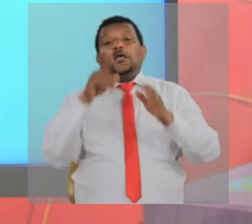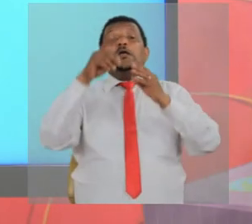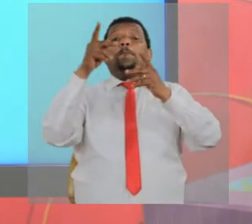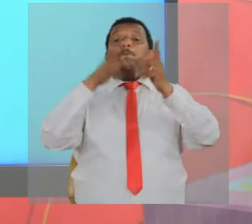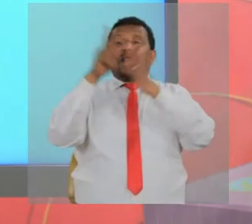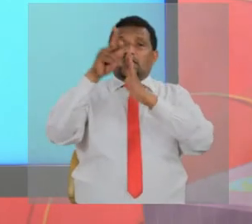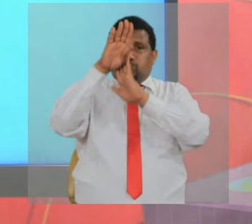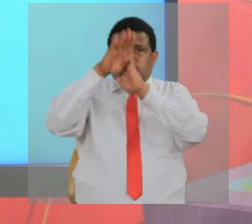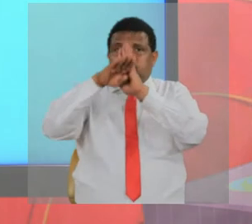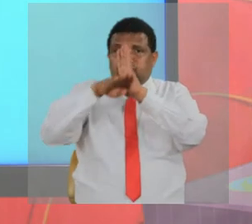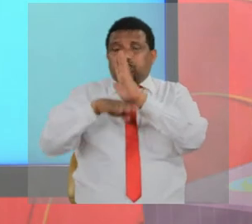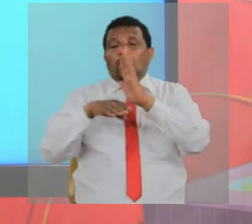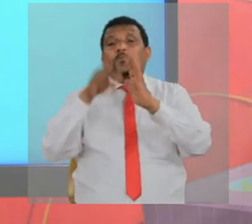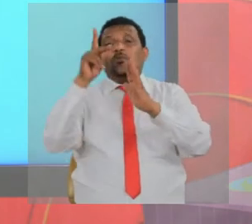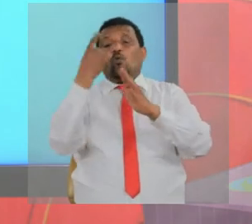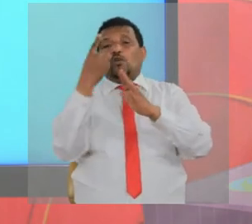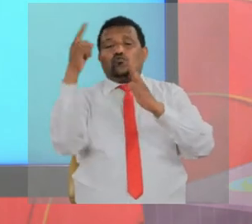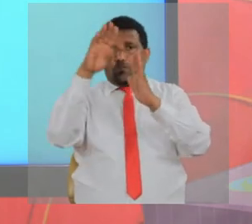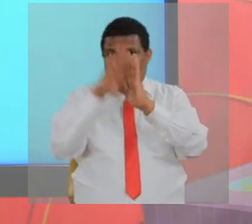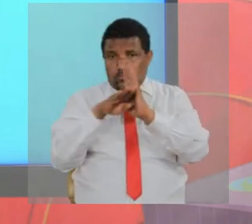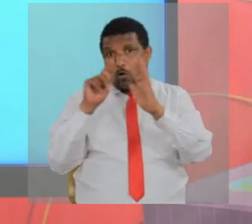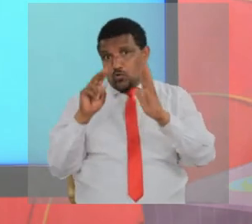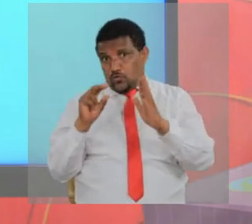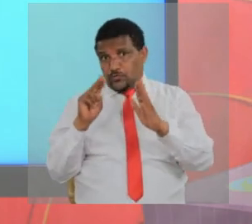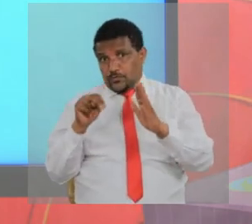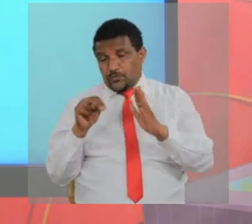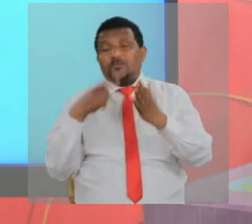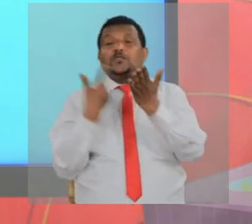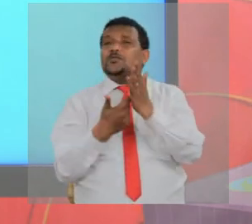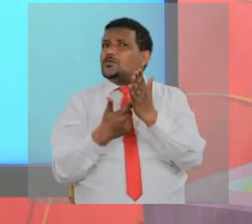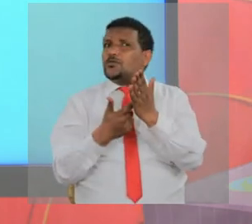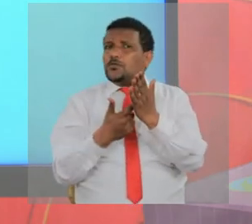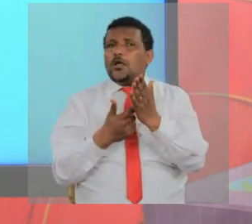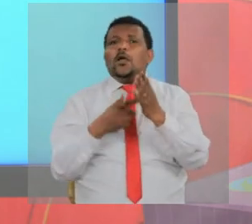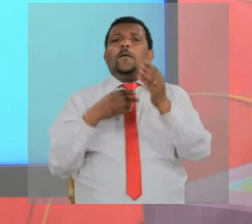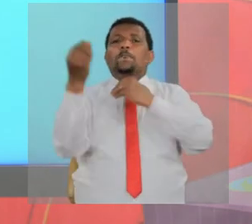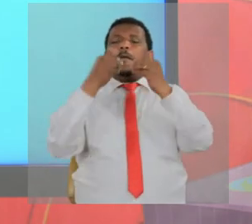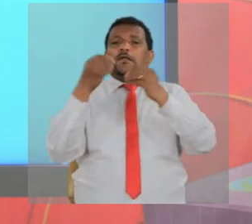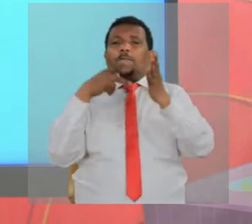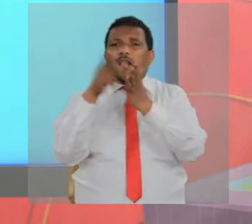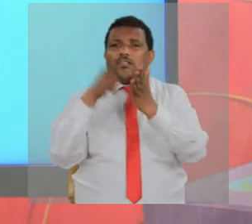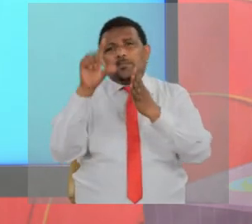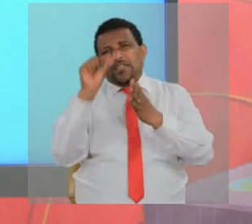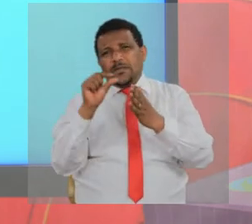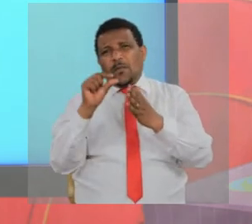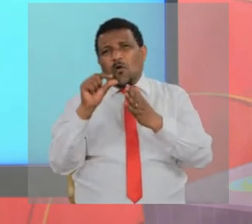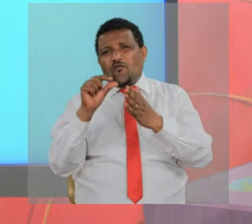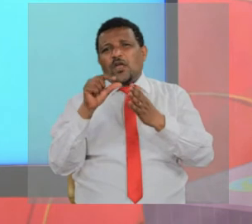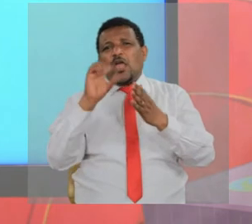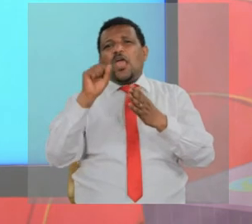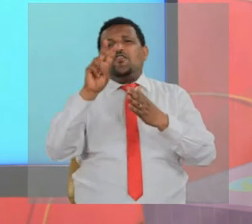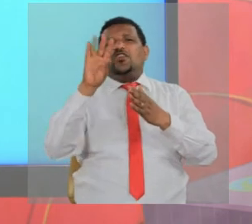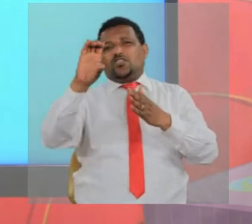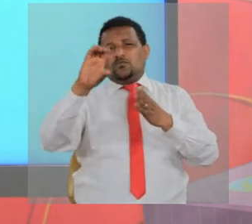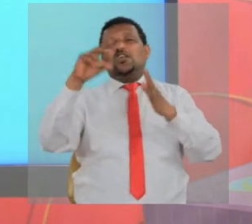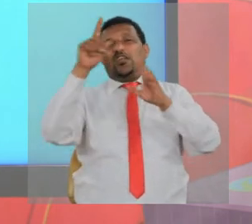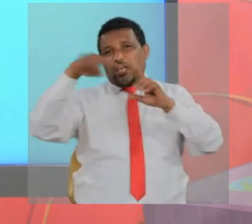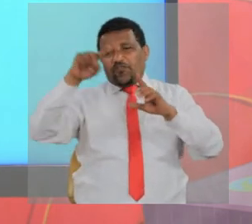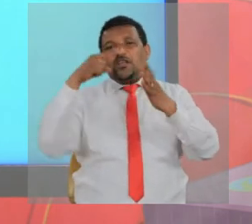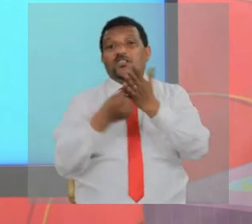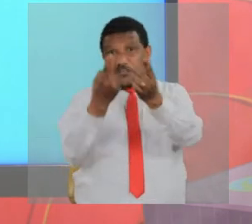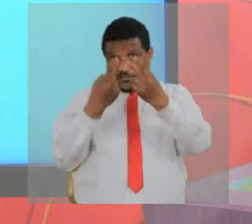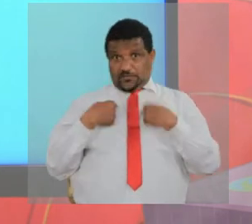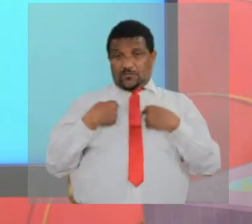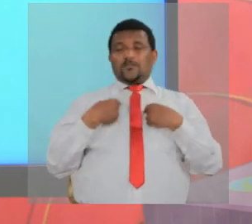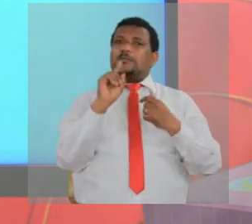from P1 to P0, in this case, the market price is equal to the minimum of this ABC curve. This